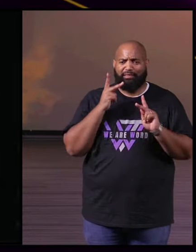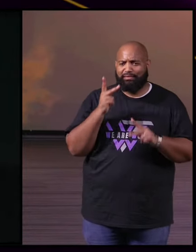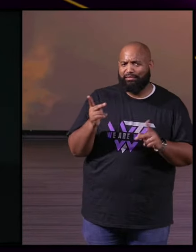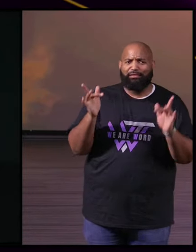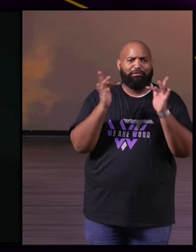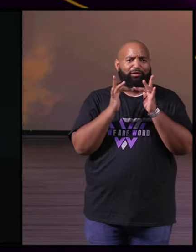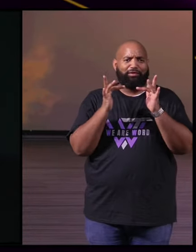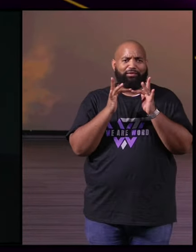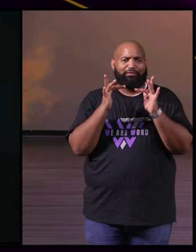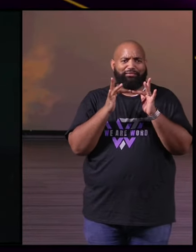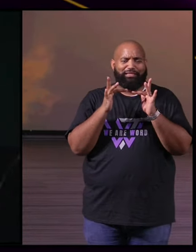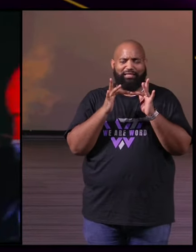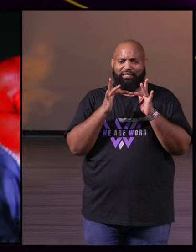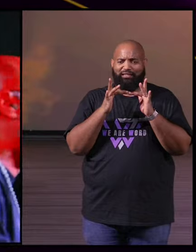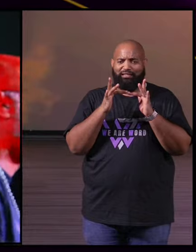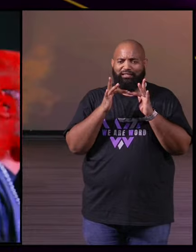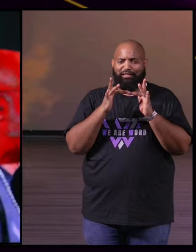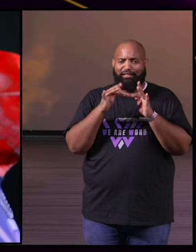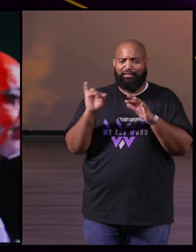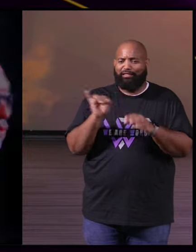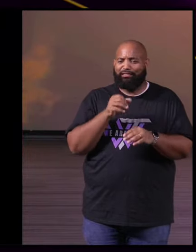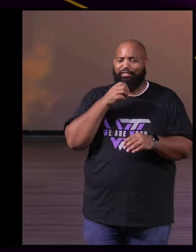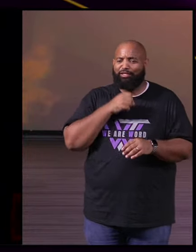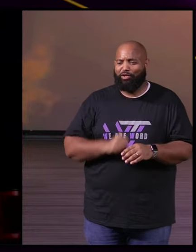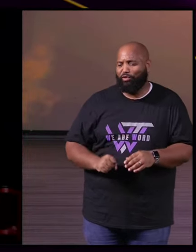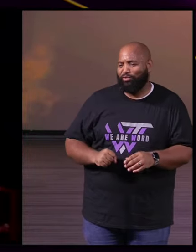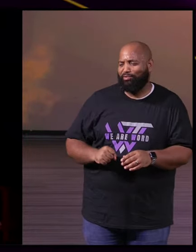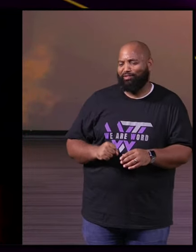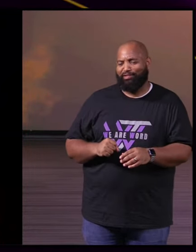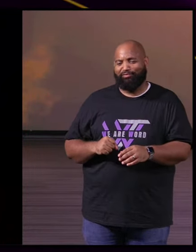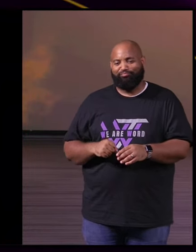sometimes like those old kung fu movies,